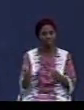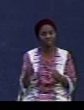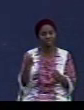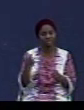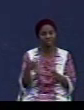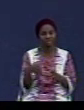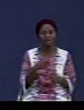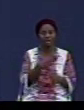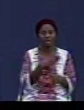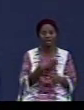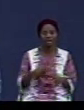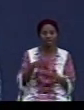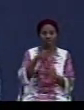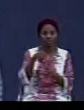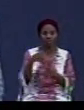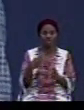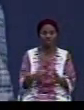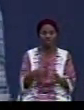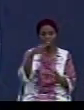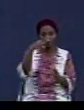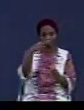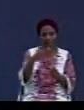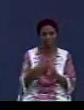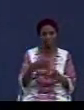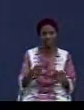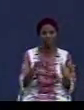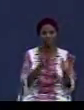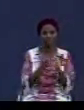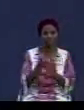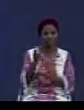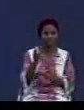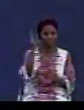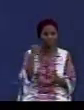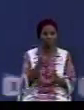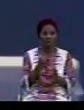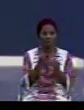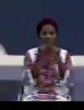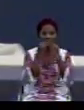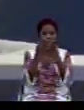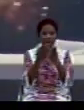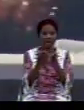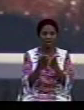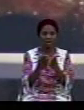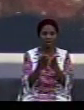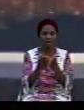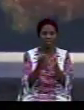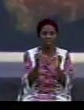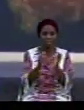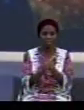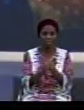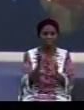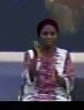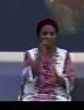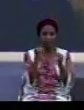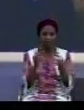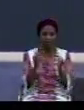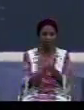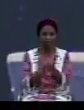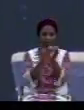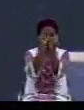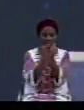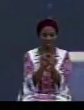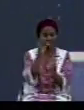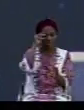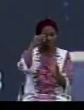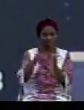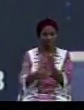the name of Jesus was mentioned, that power that pinned him down, that power that